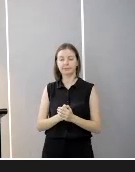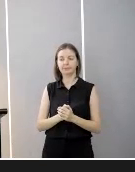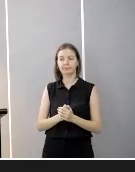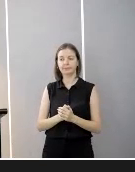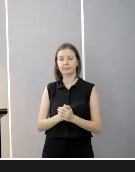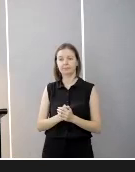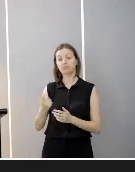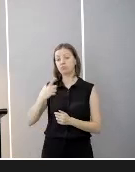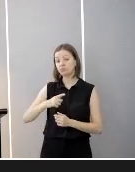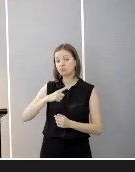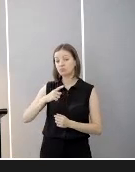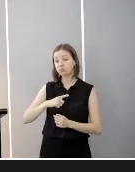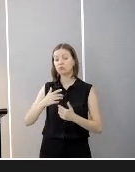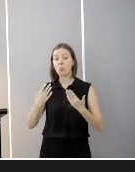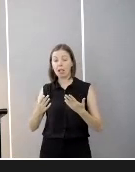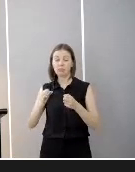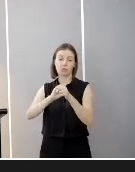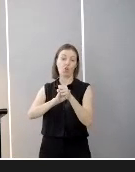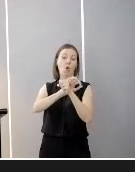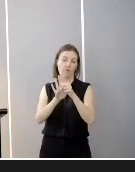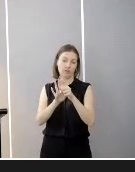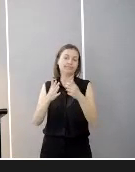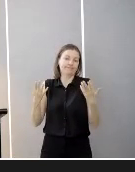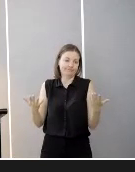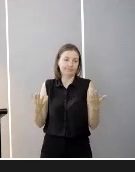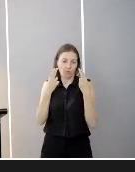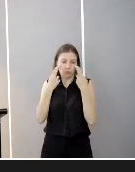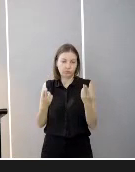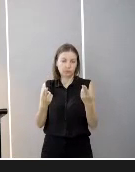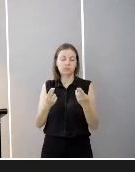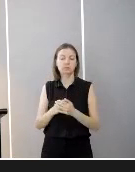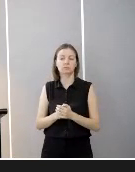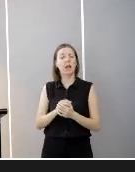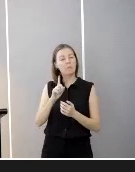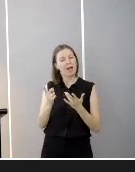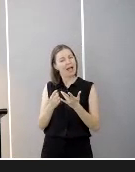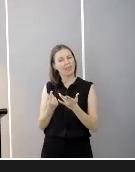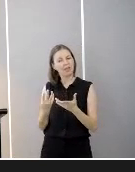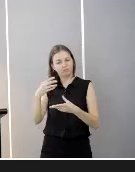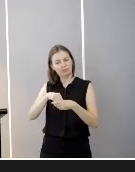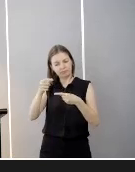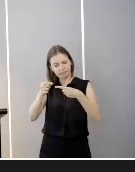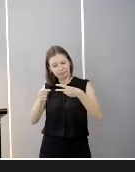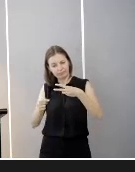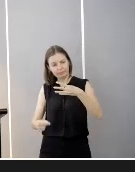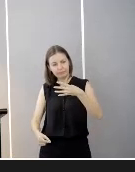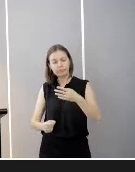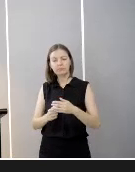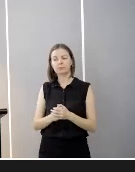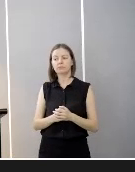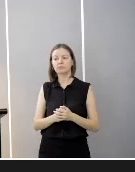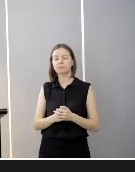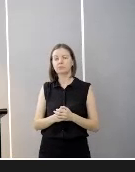is to do with events like the coronavirus pandemic, but there are other factors that are at play, and there are a whole series